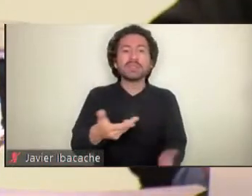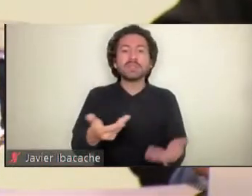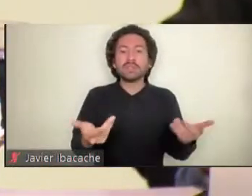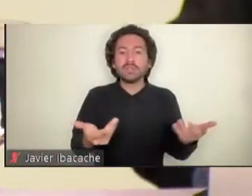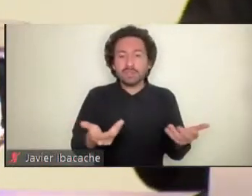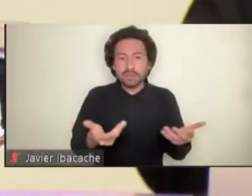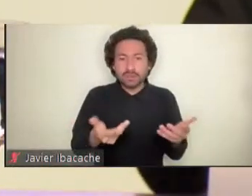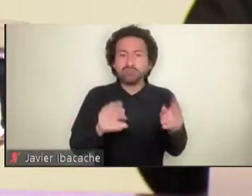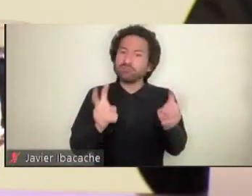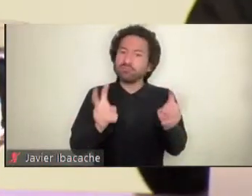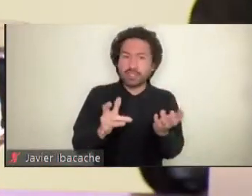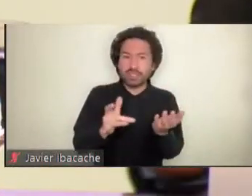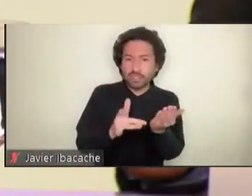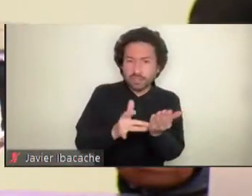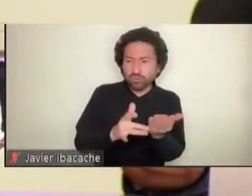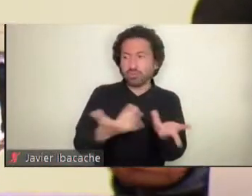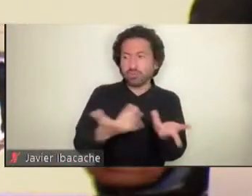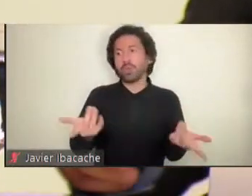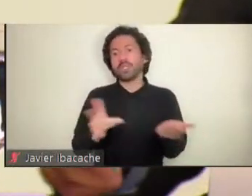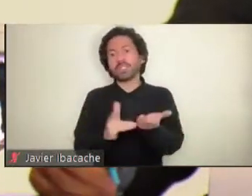a part of